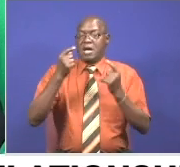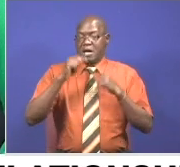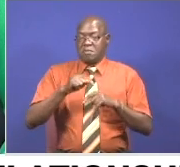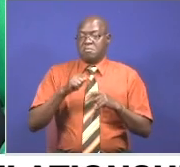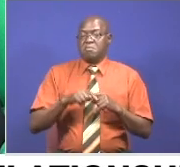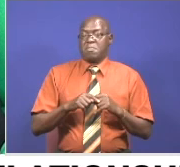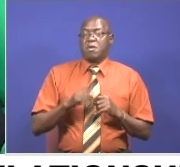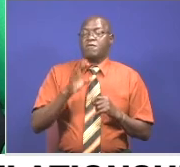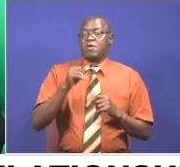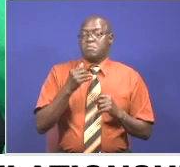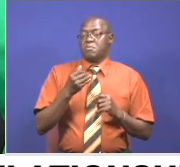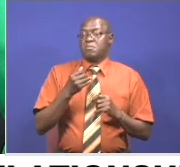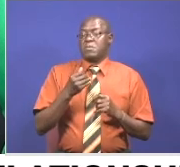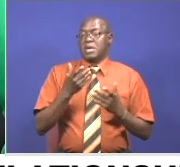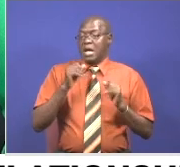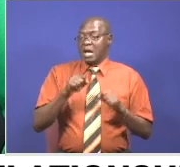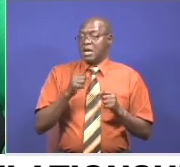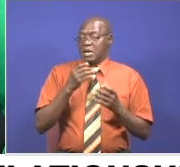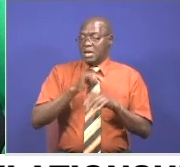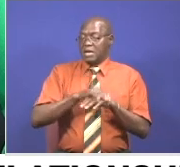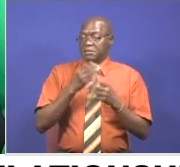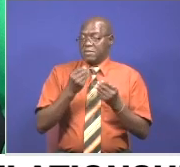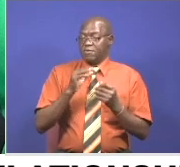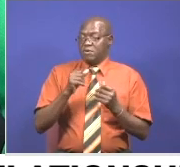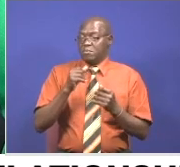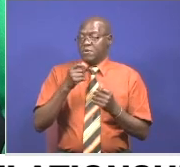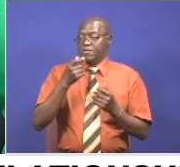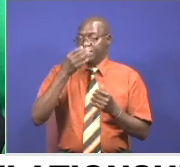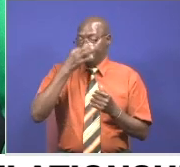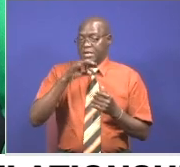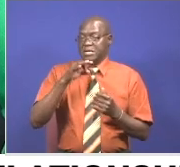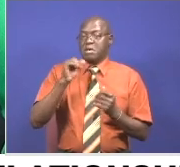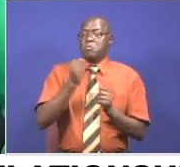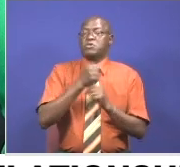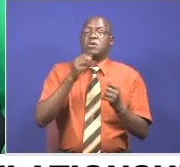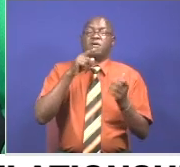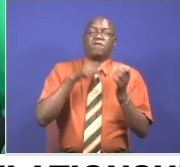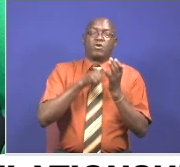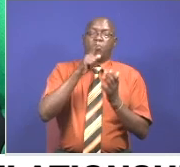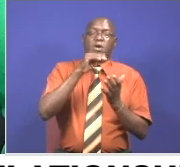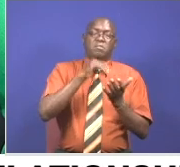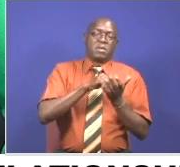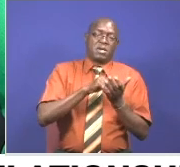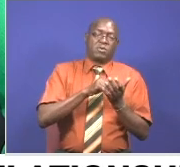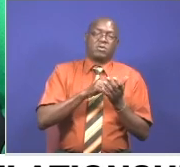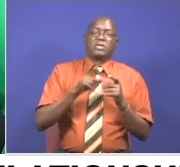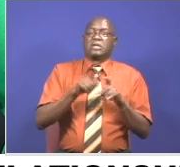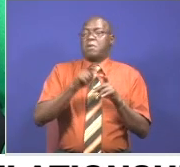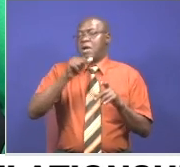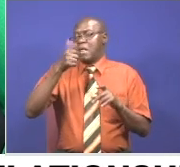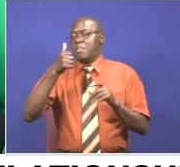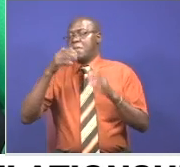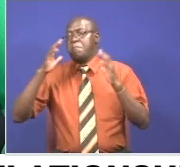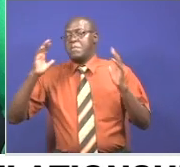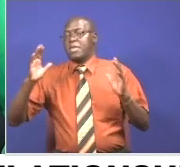money from friends? How much can the two of you afford? If you cannot afford the 1 million wedding, there's really no need of you doing that big wedding.